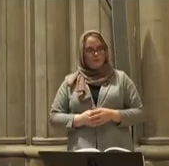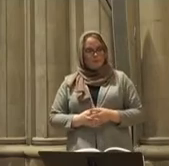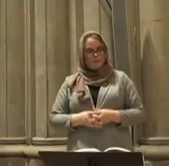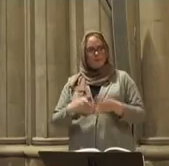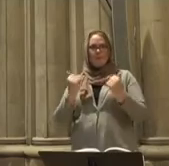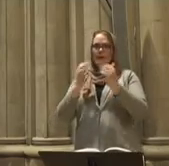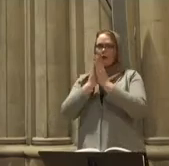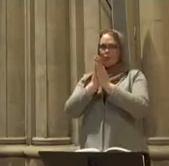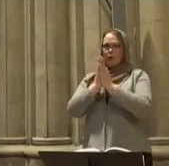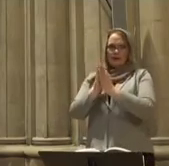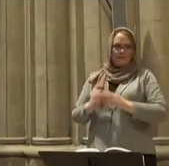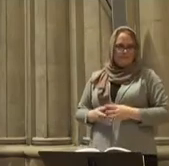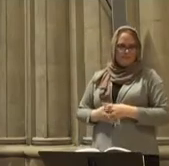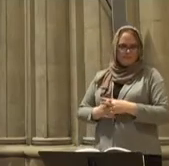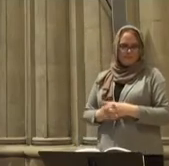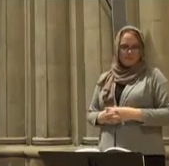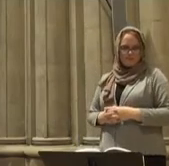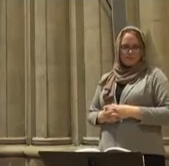Let us pray.